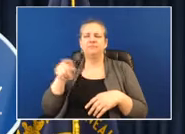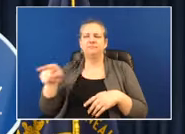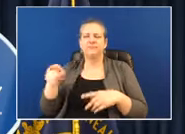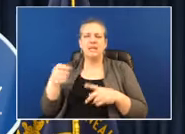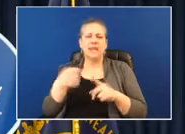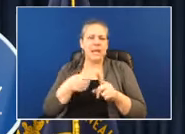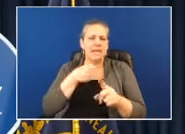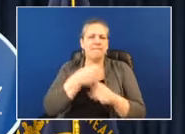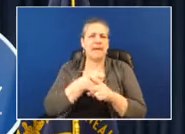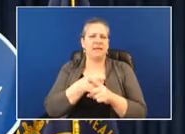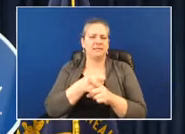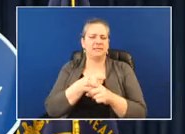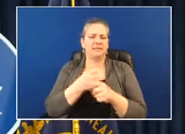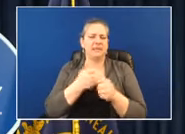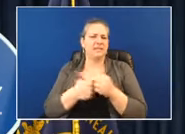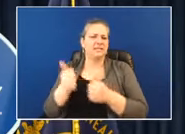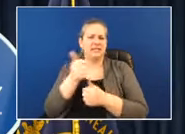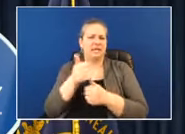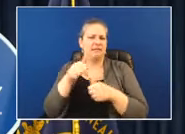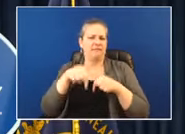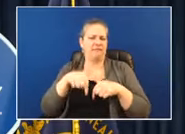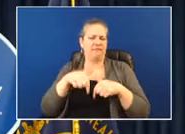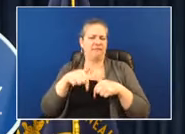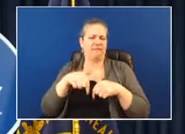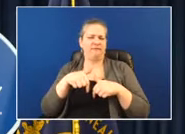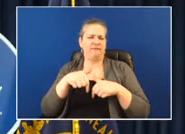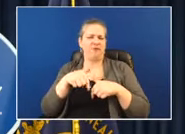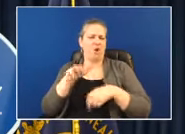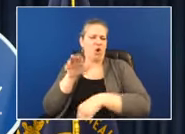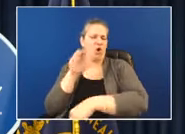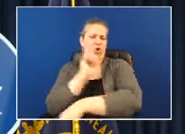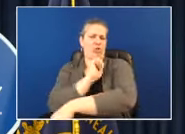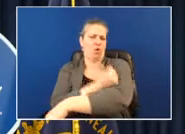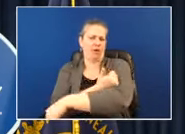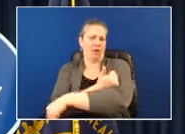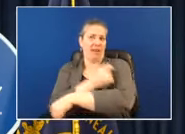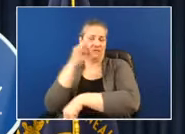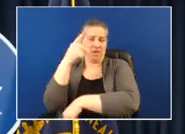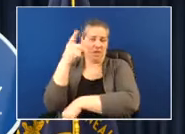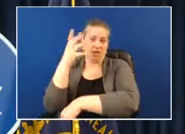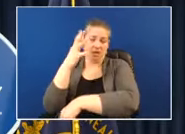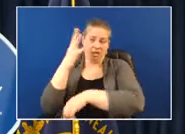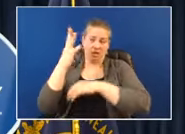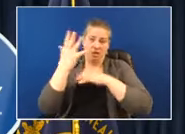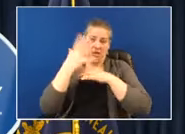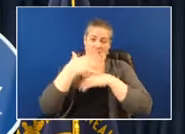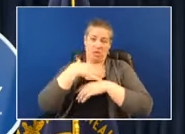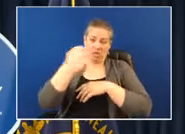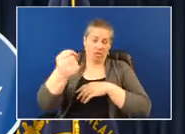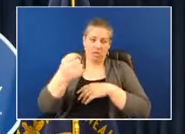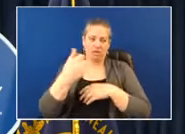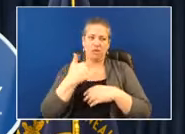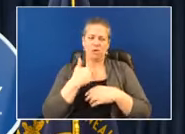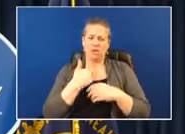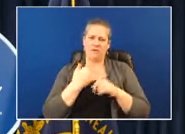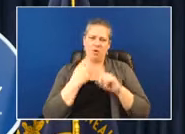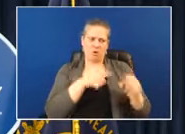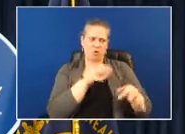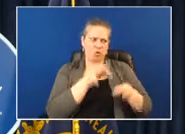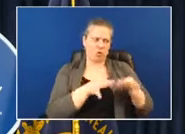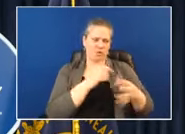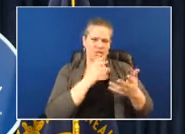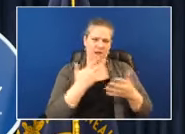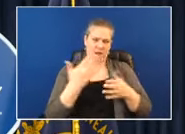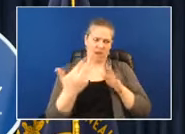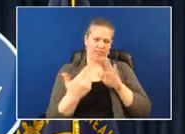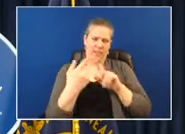branch, because we're the only party that can. Right. So when you go to court, there's supposed to be an impact to the party that files the lawsuit. And